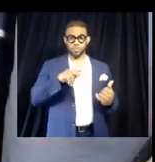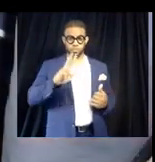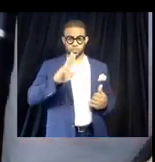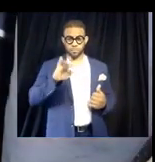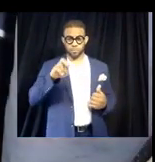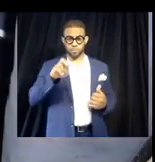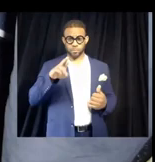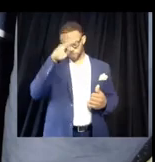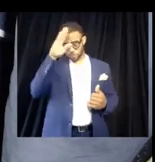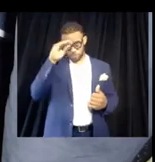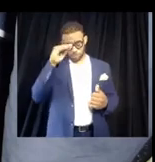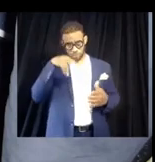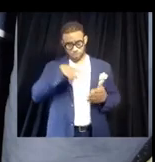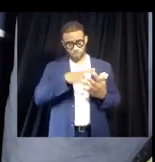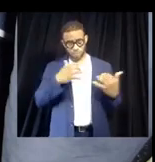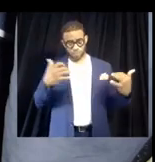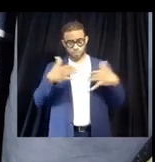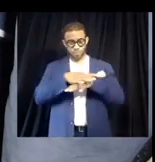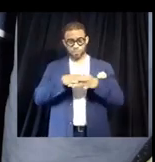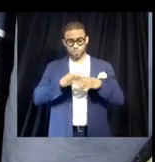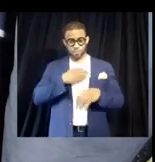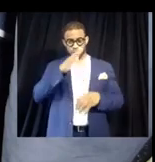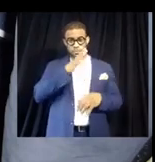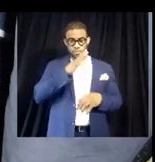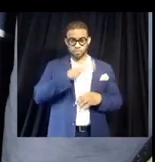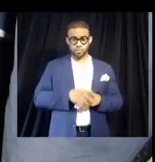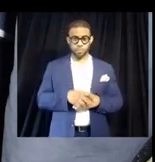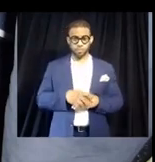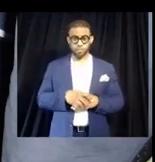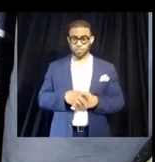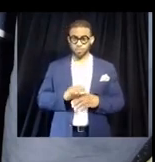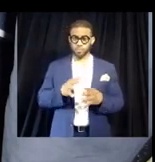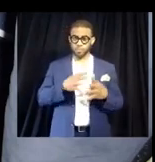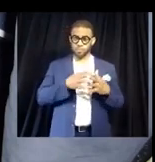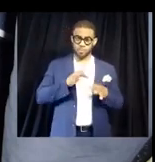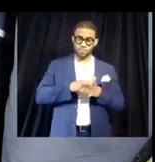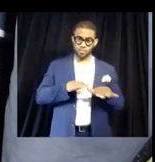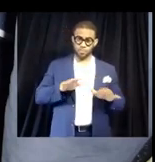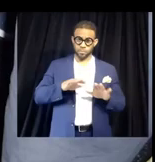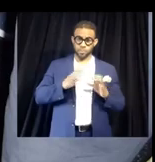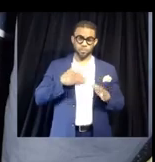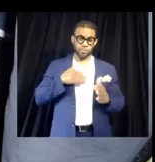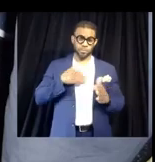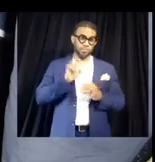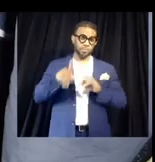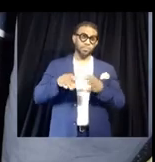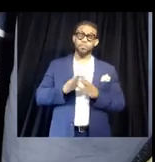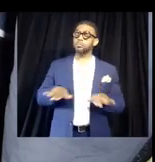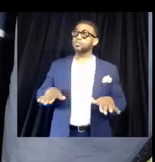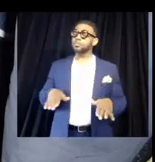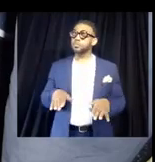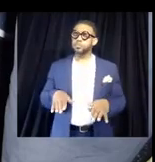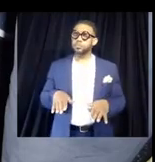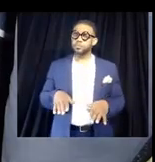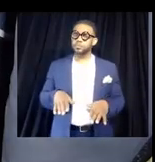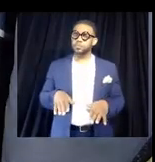Jayne, a 3-year-old biracial Black boy, stands in a crowded subway car with his white mother. In American early childhood classrooms, we often ask